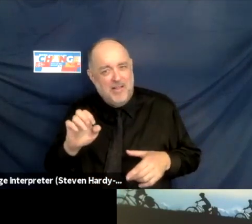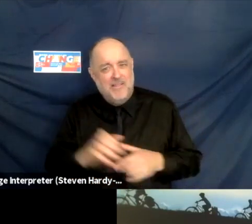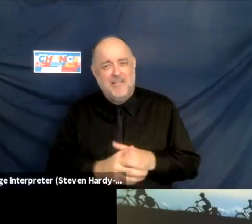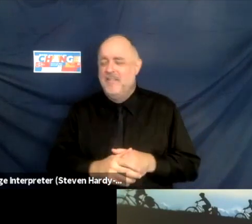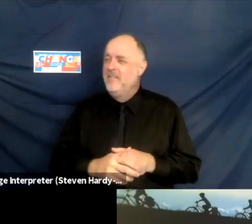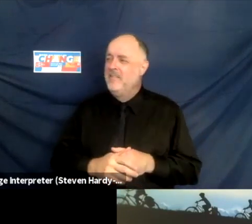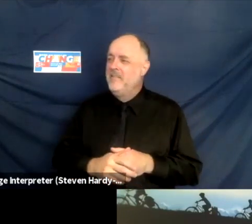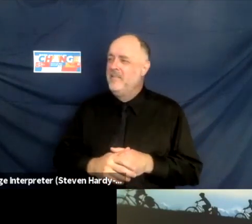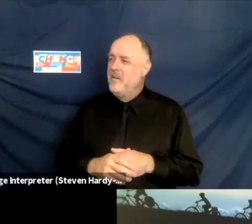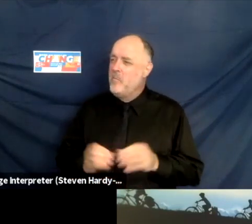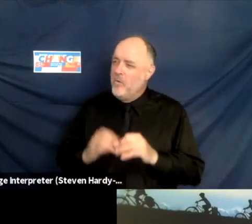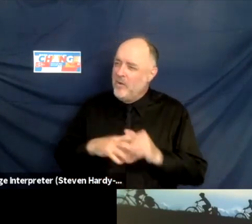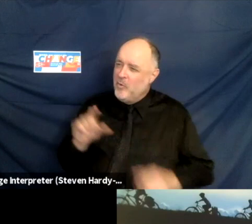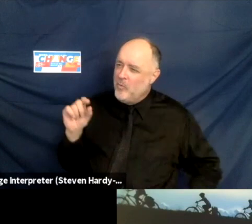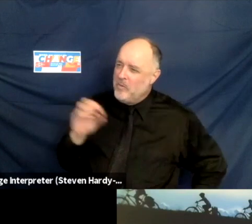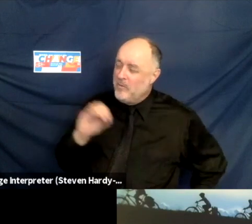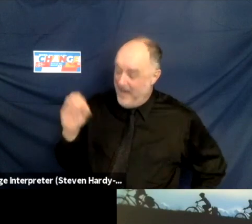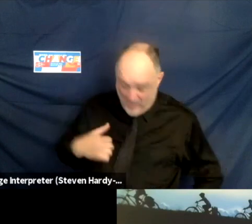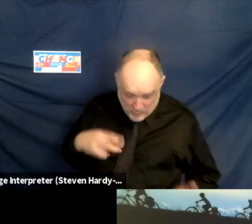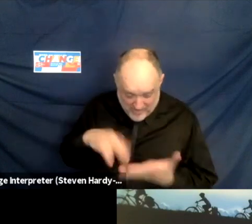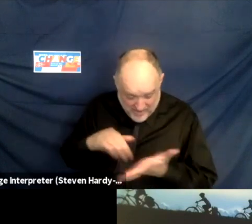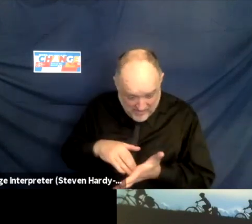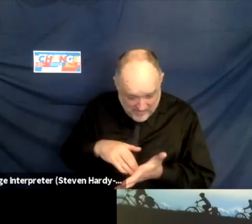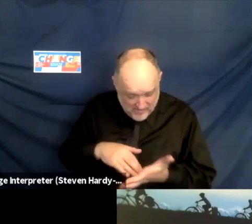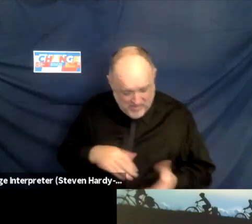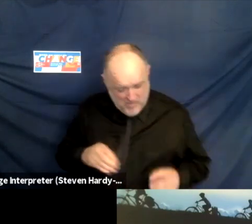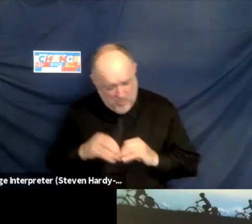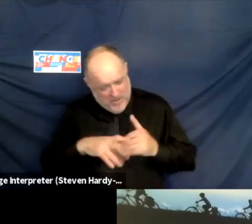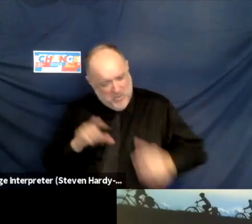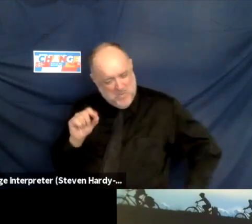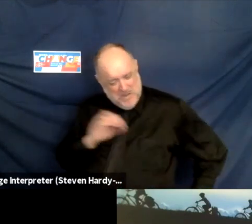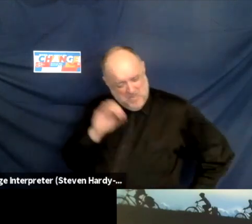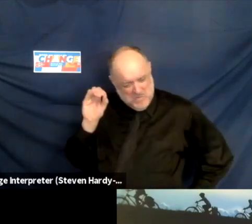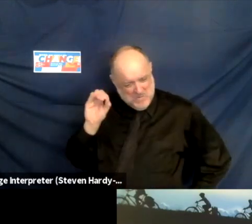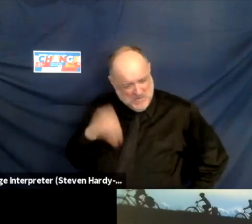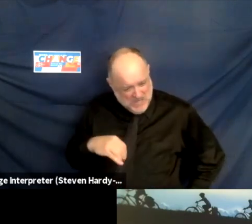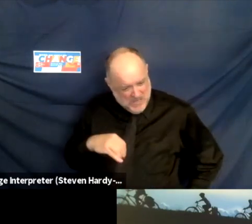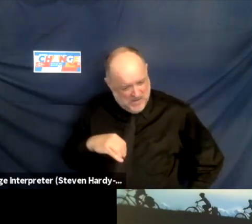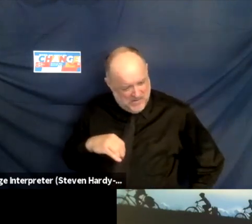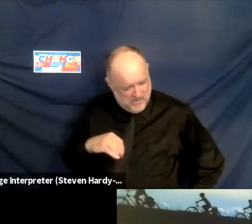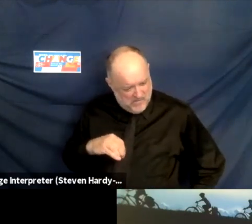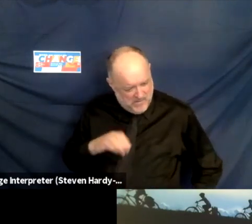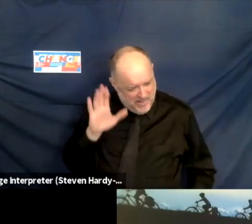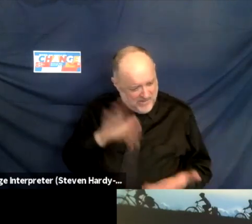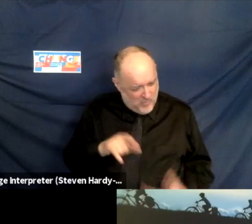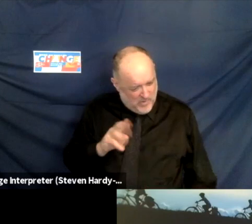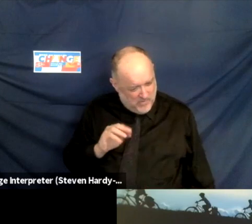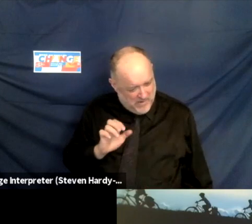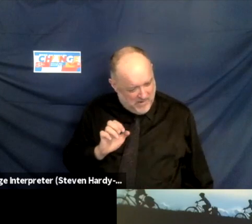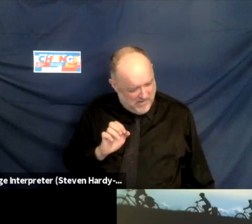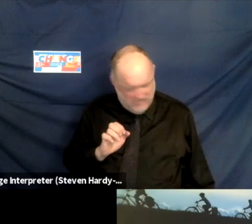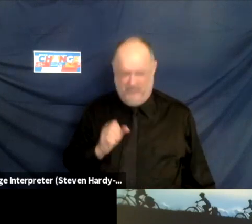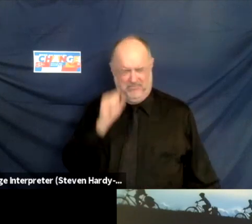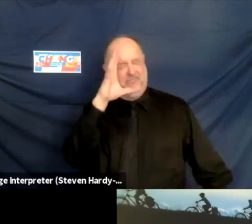more than 20%, I had to read this again, more than 20% of all vehicle trips are 1 mile or shorter. That's pretty amazing. And could easily be